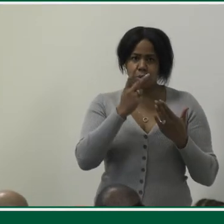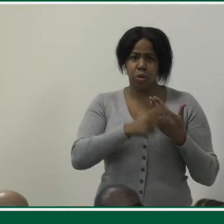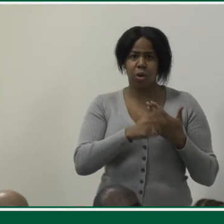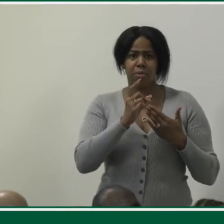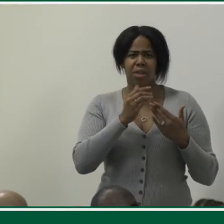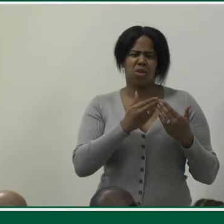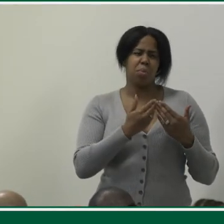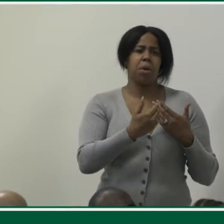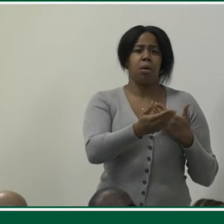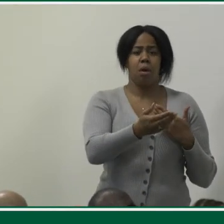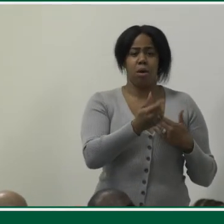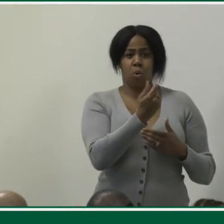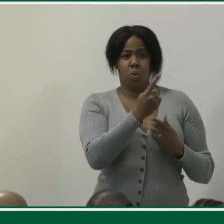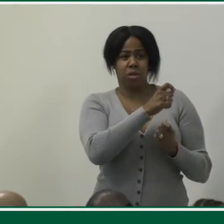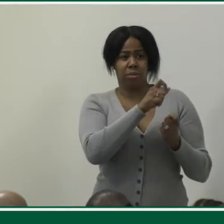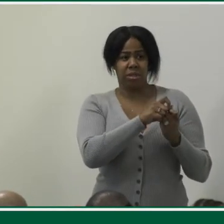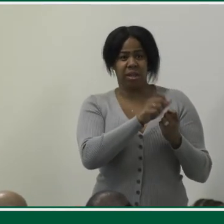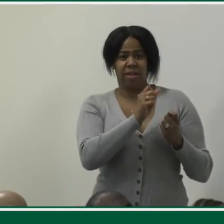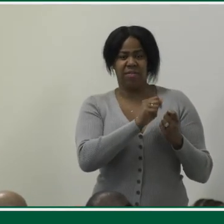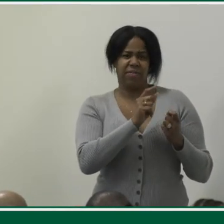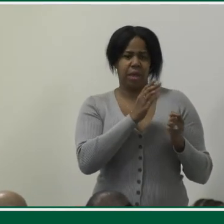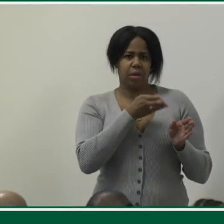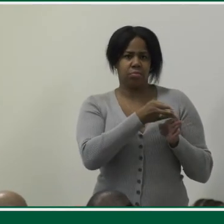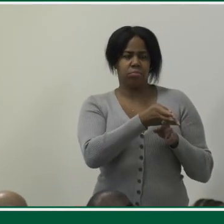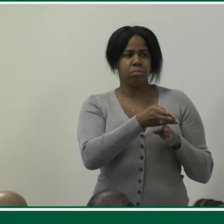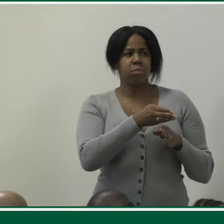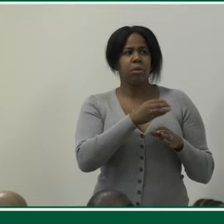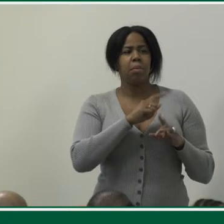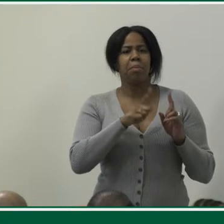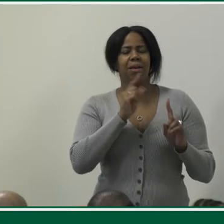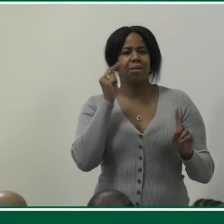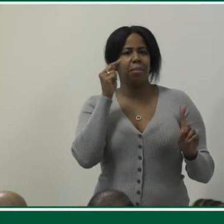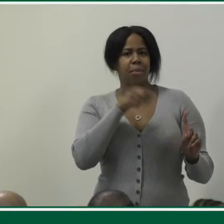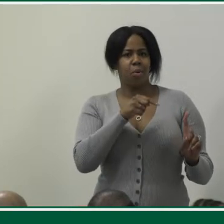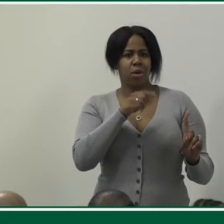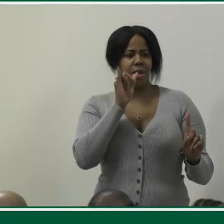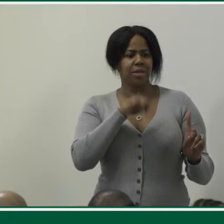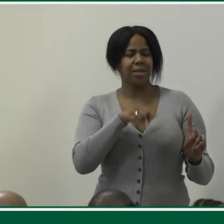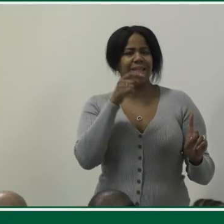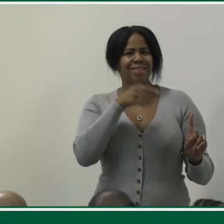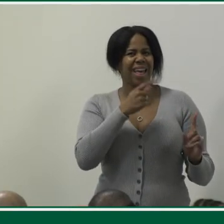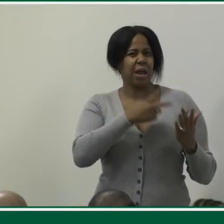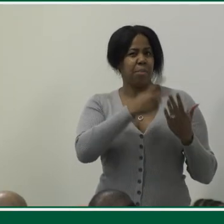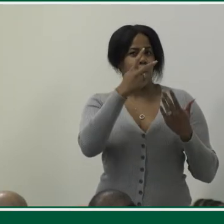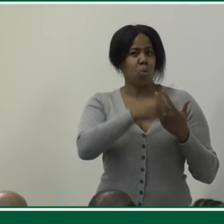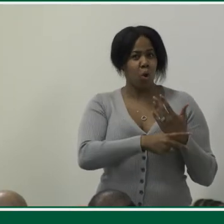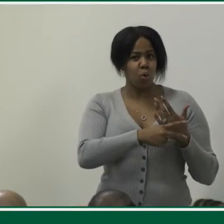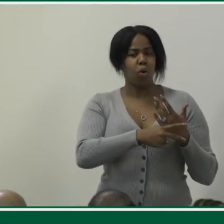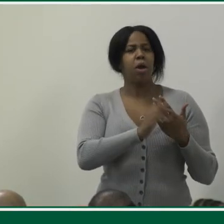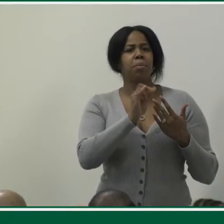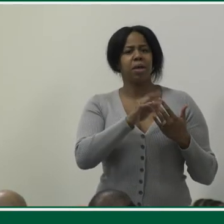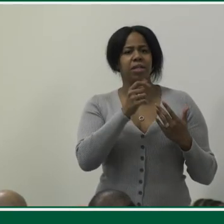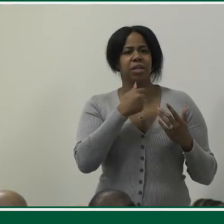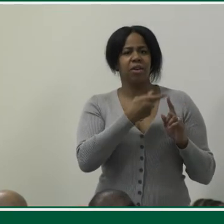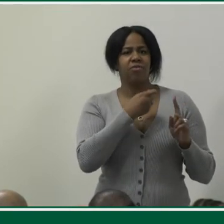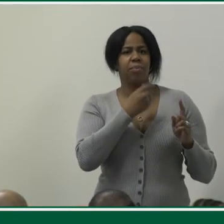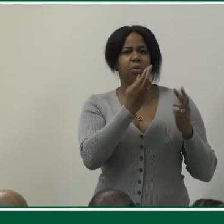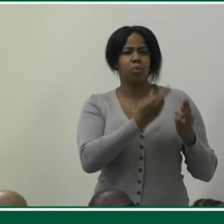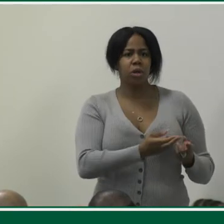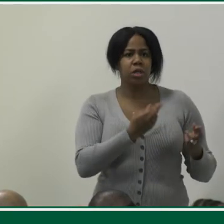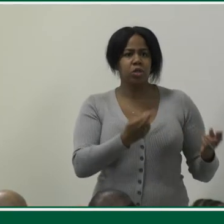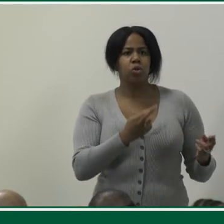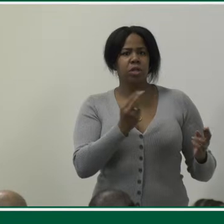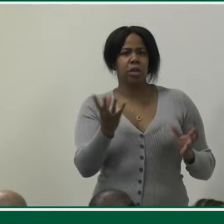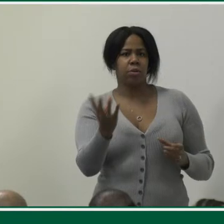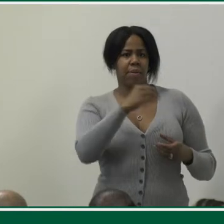that go beyond one particular discipline, but the main point is that it's a program based upon the resources that are being